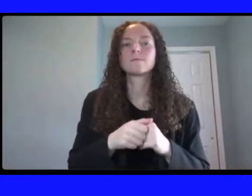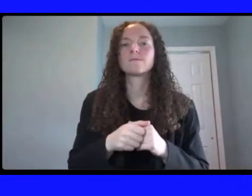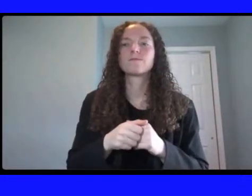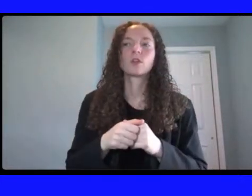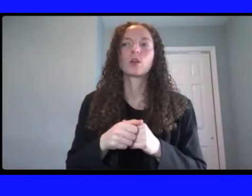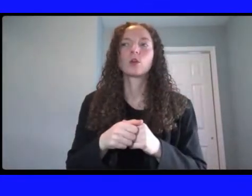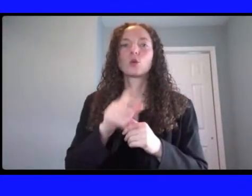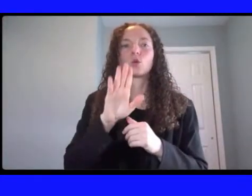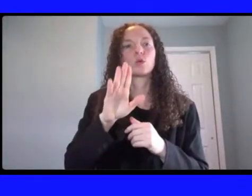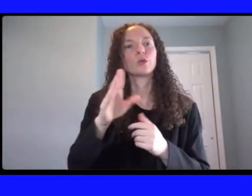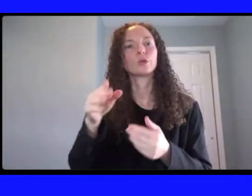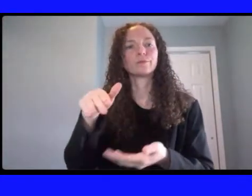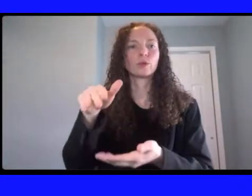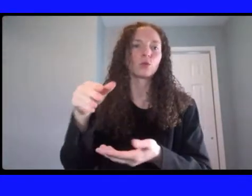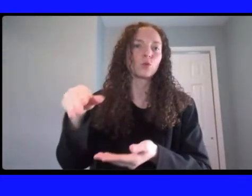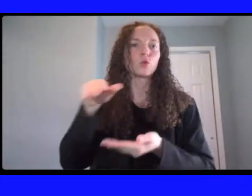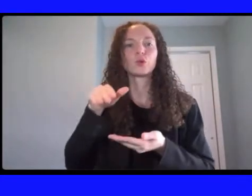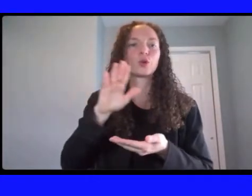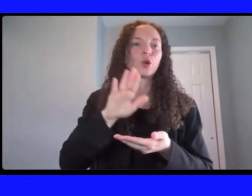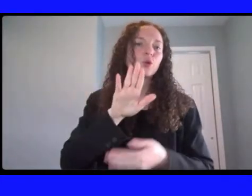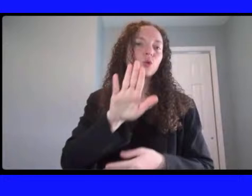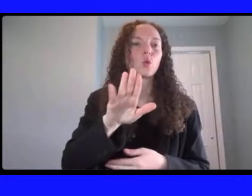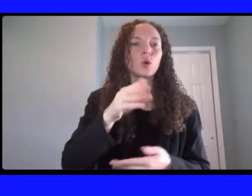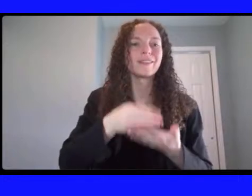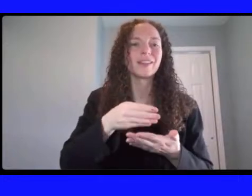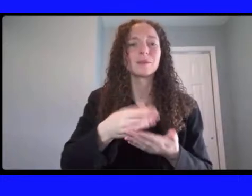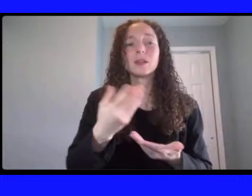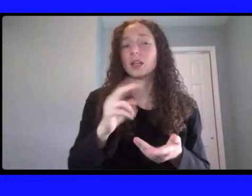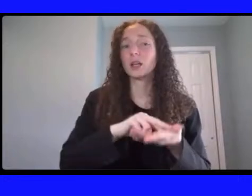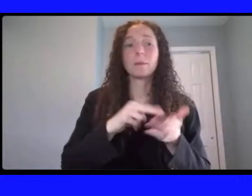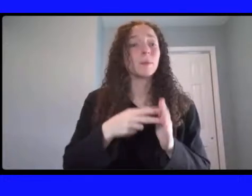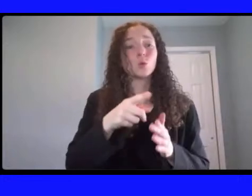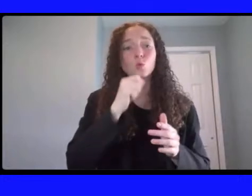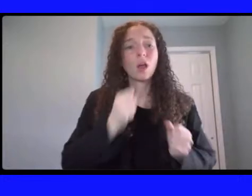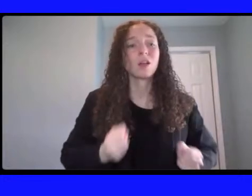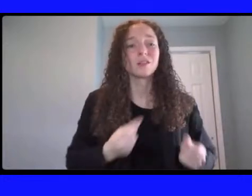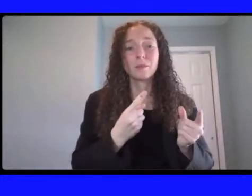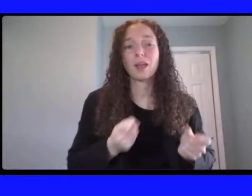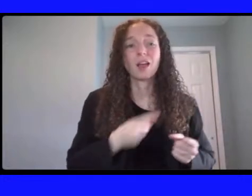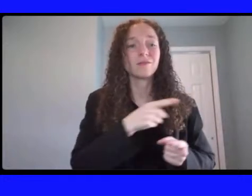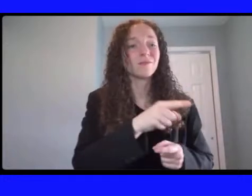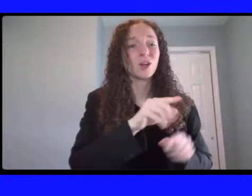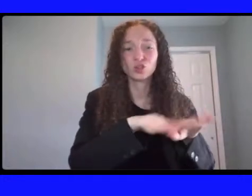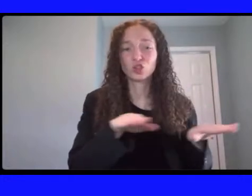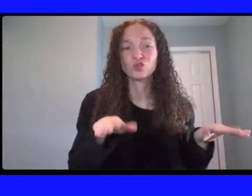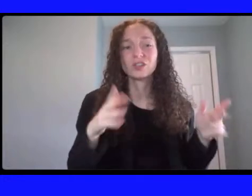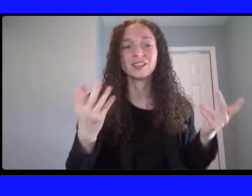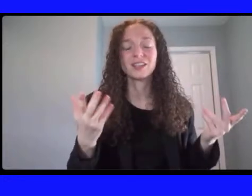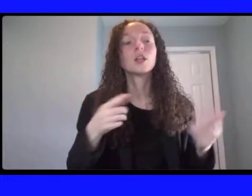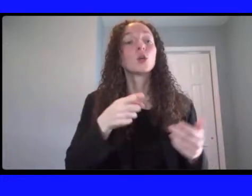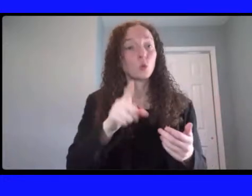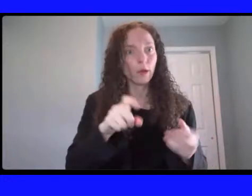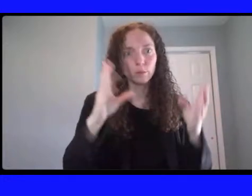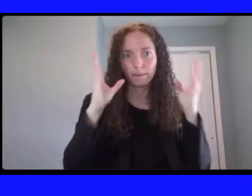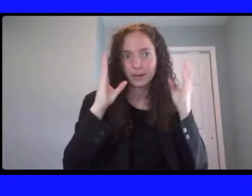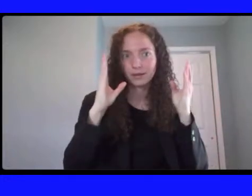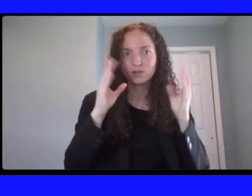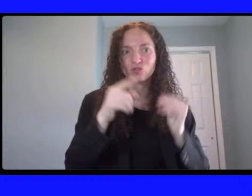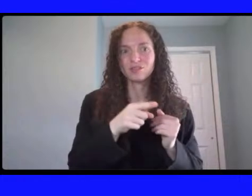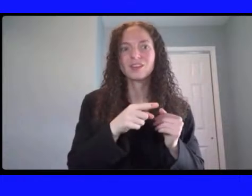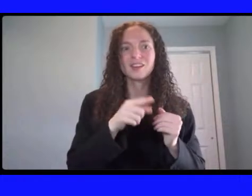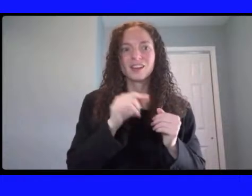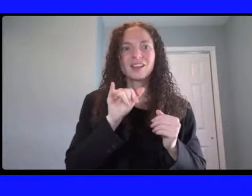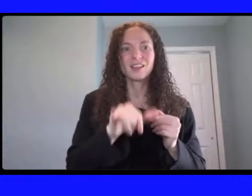state. Next slide. This is a more visual depiction of the services. The seamless connection